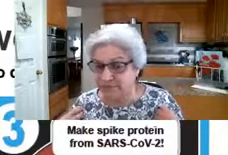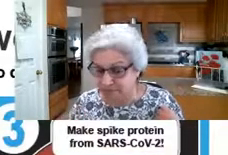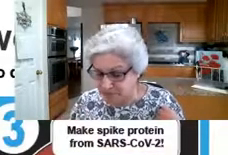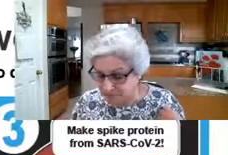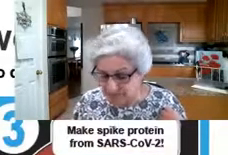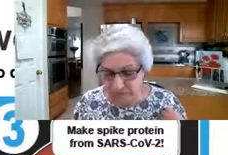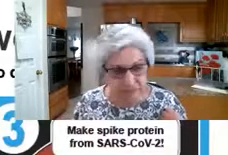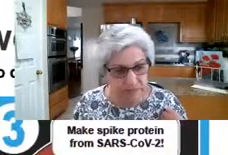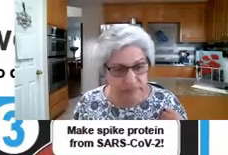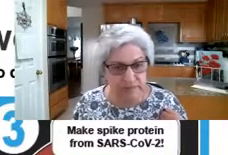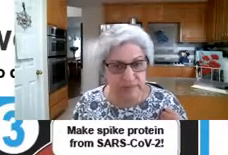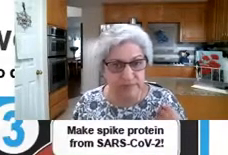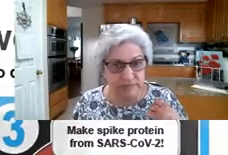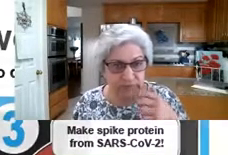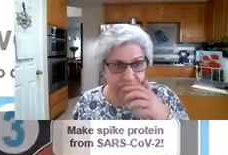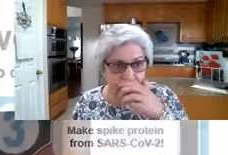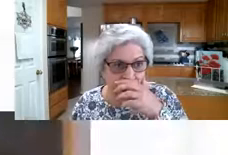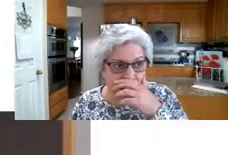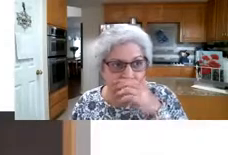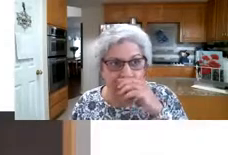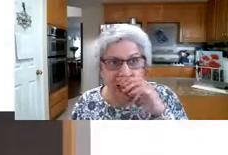vaccine.